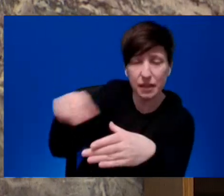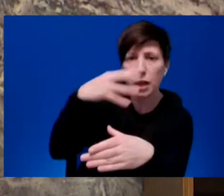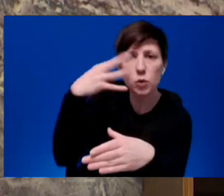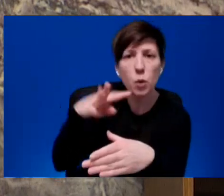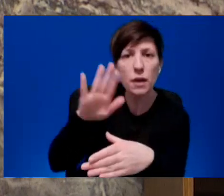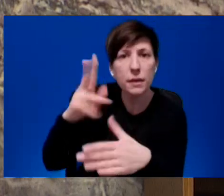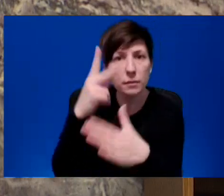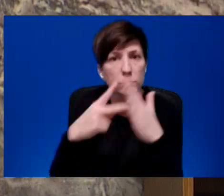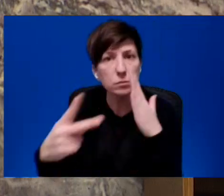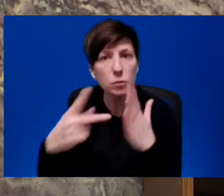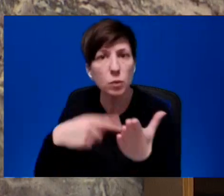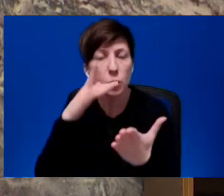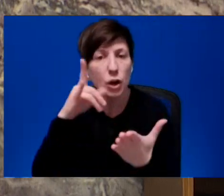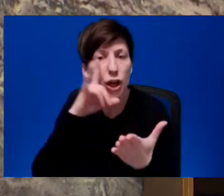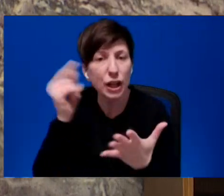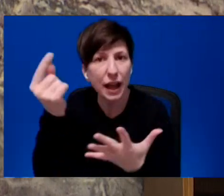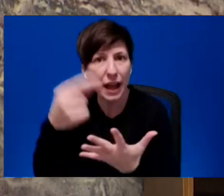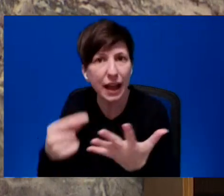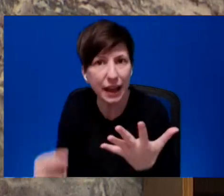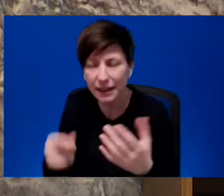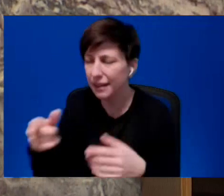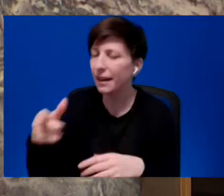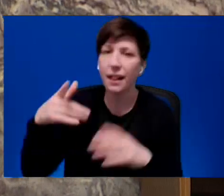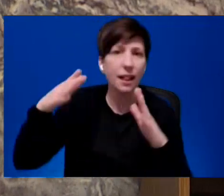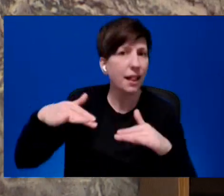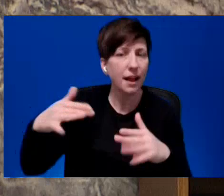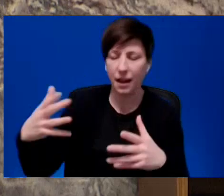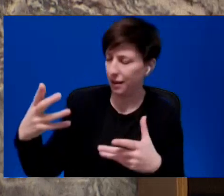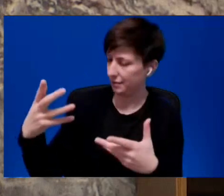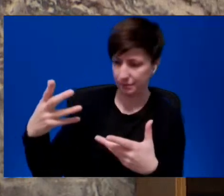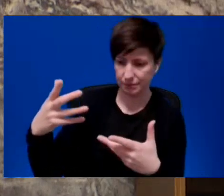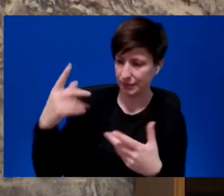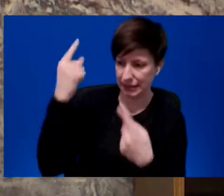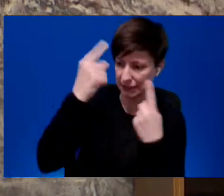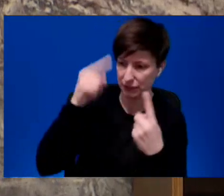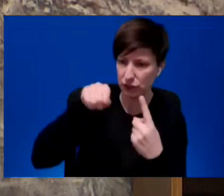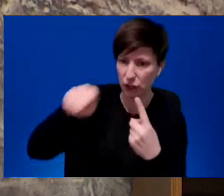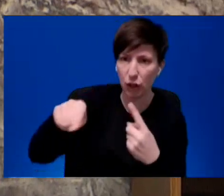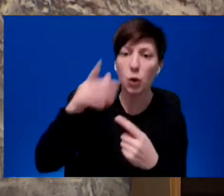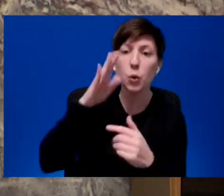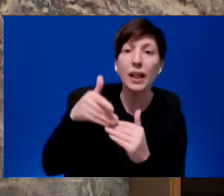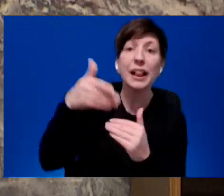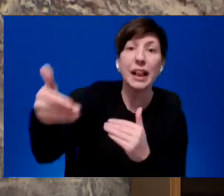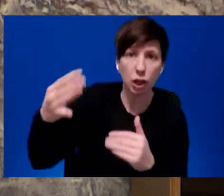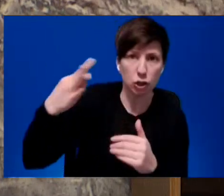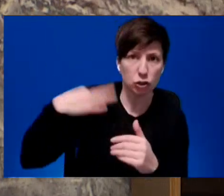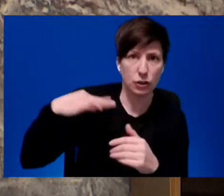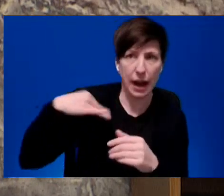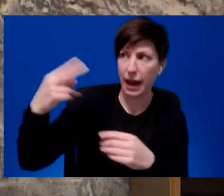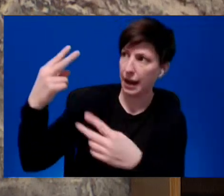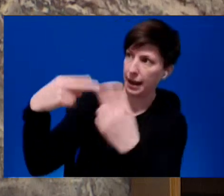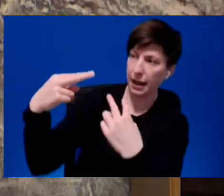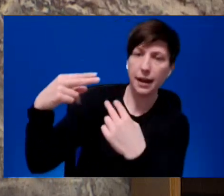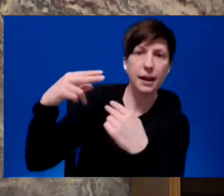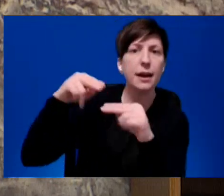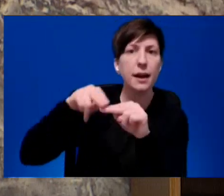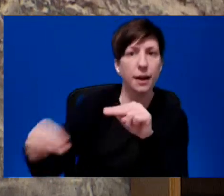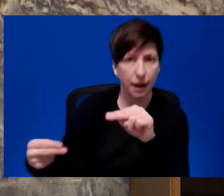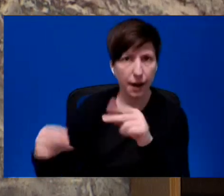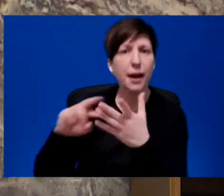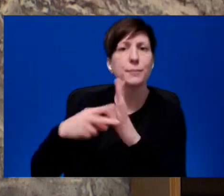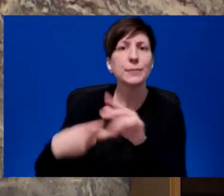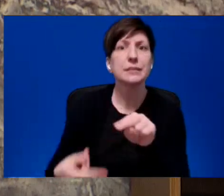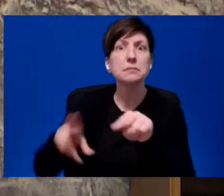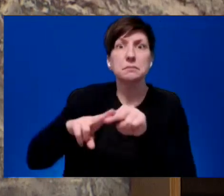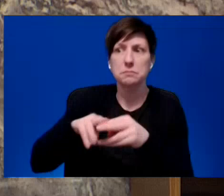account for the higher borrowing costs triggered by an impending credit downgrade. If there were a Ministry of